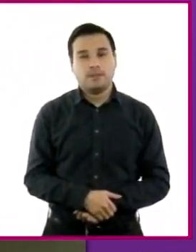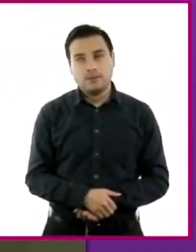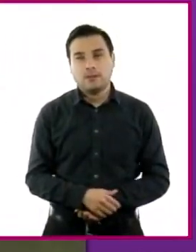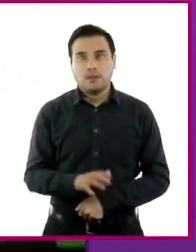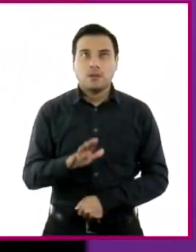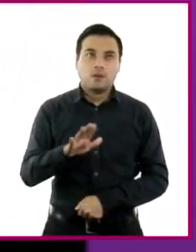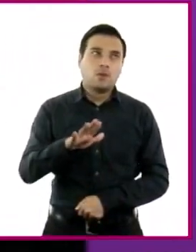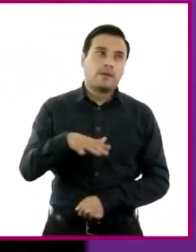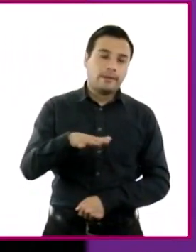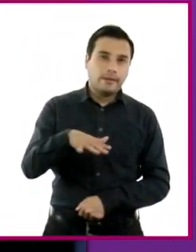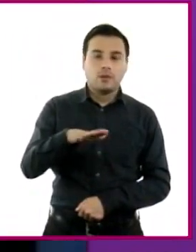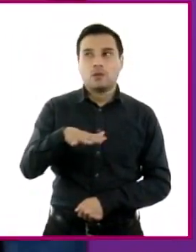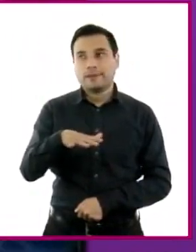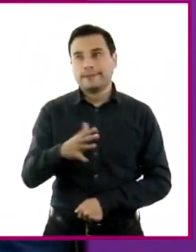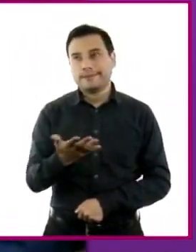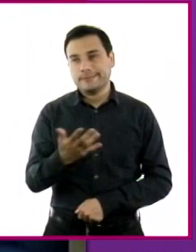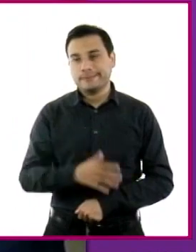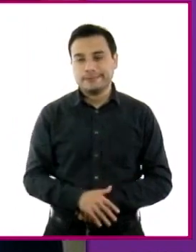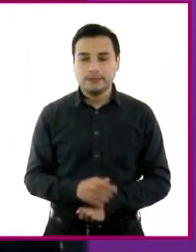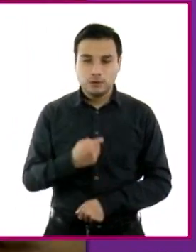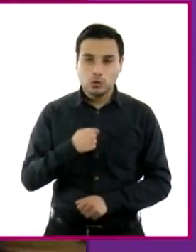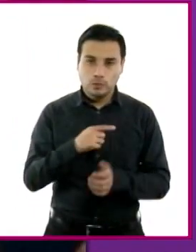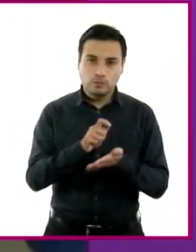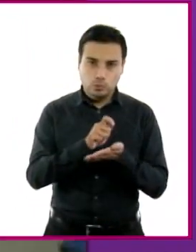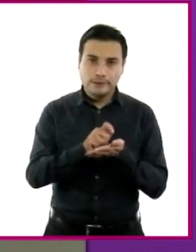Yeah. I'll write.